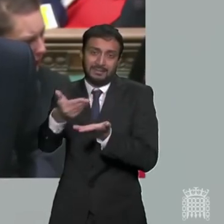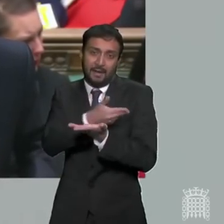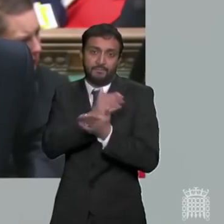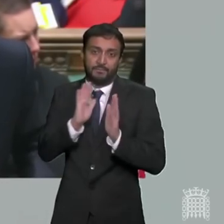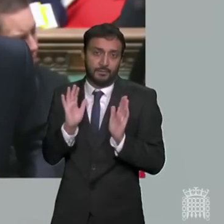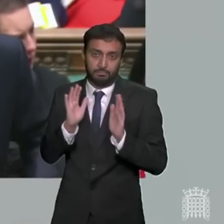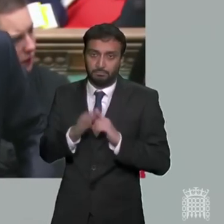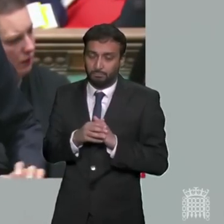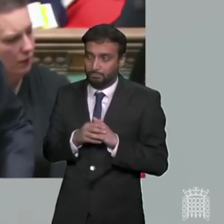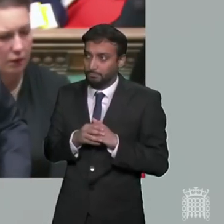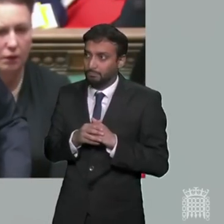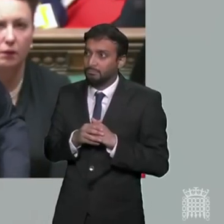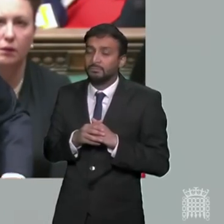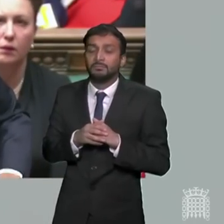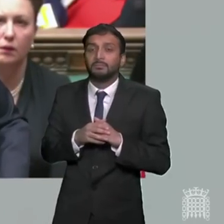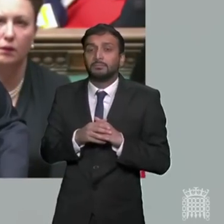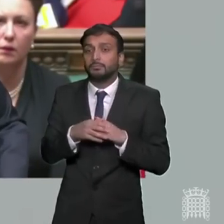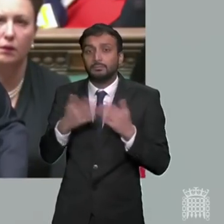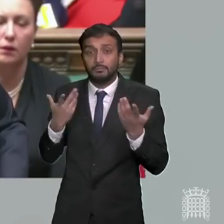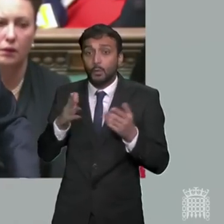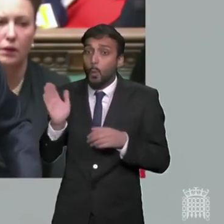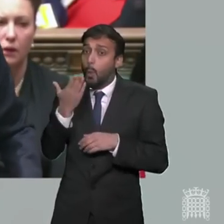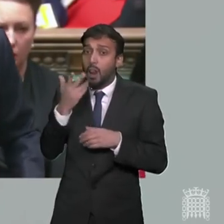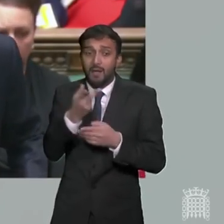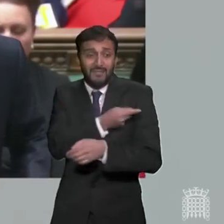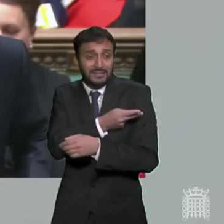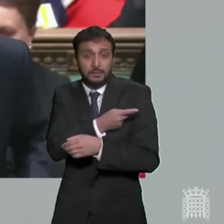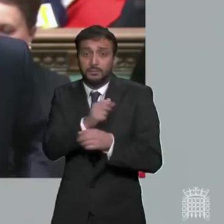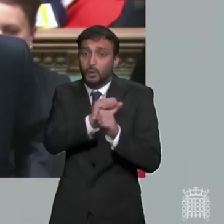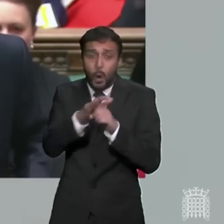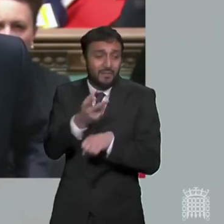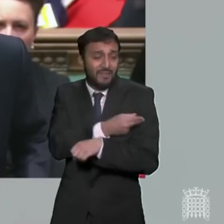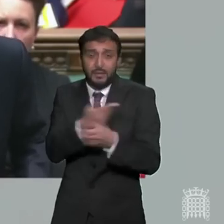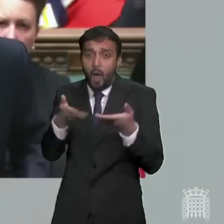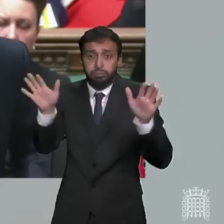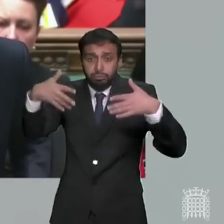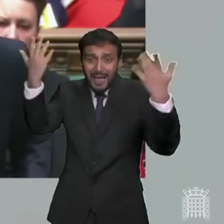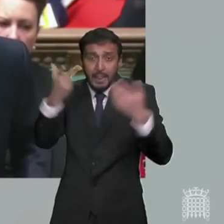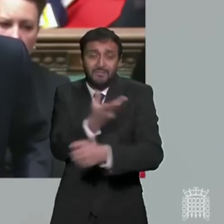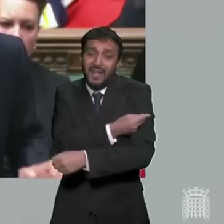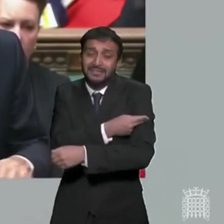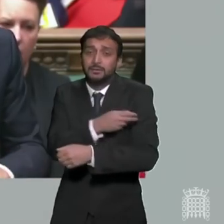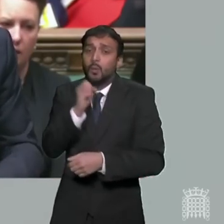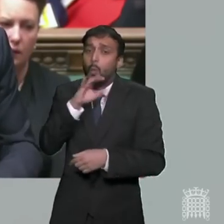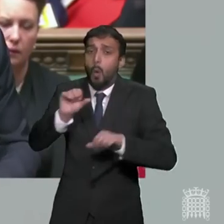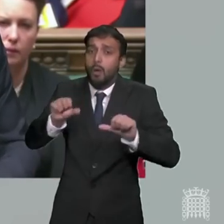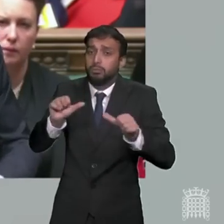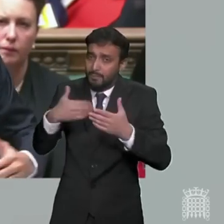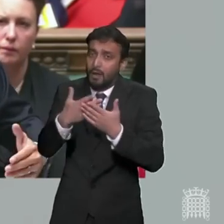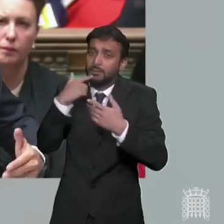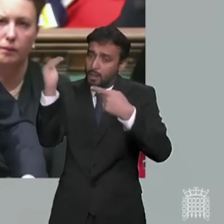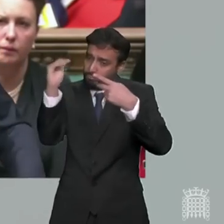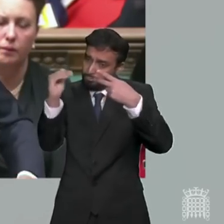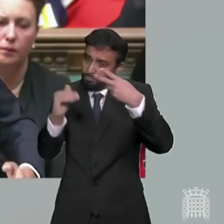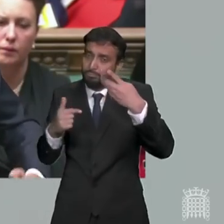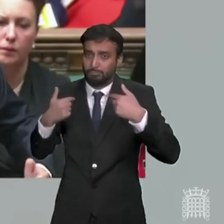No vaccine, COVID or otherwise, will be approved unless it meets the UK regulator standards of safety, quality and effectiveness.